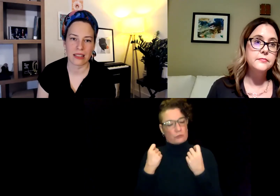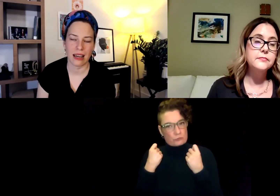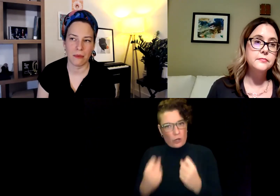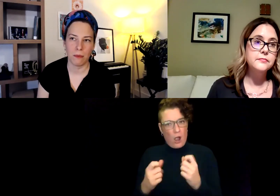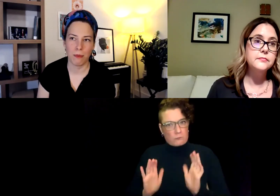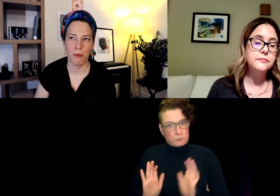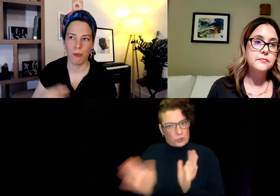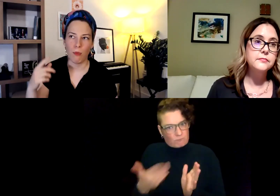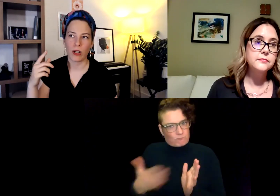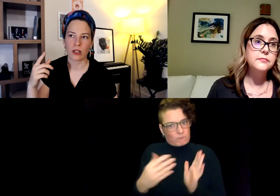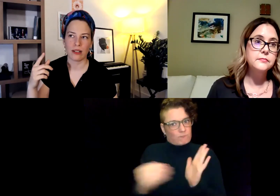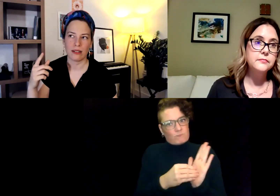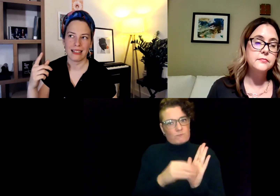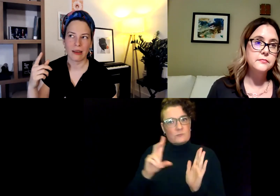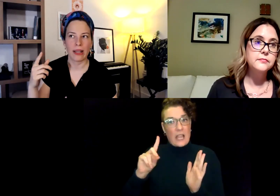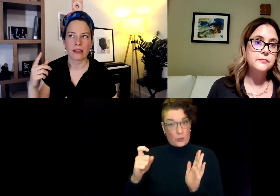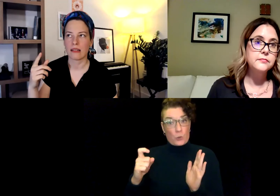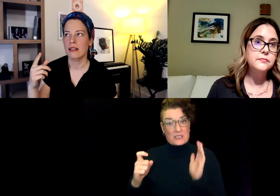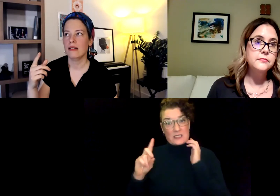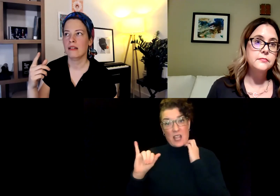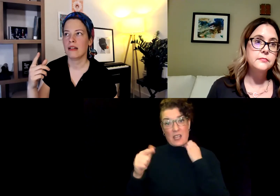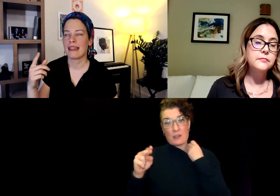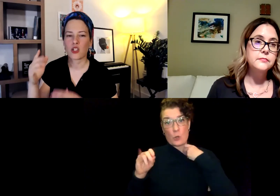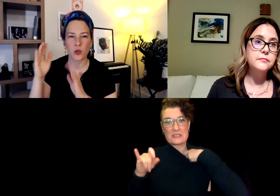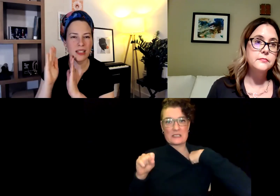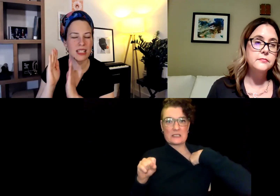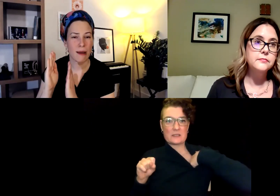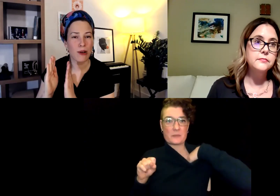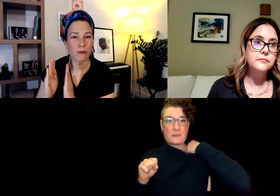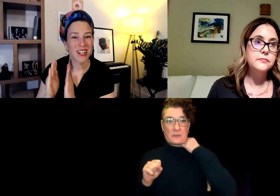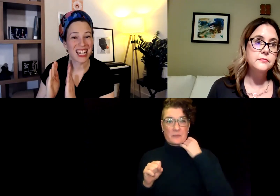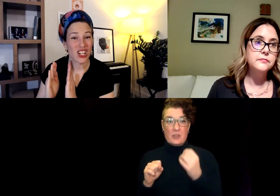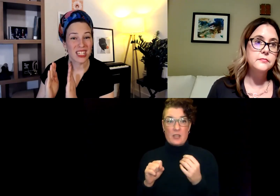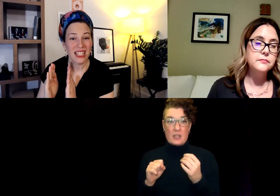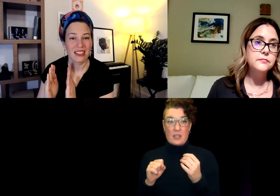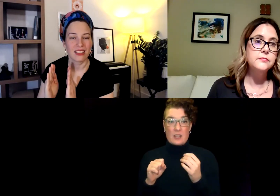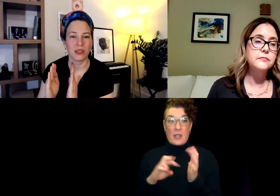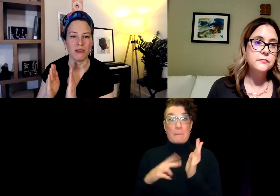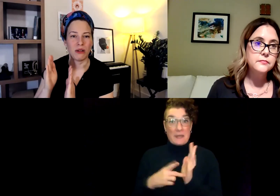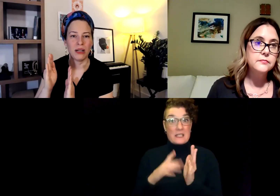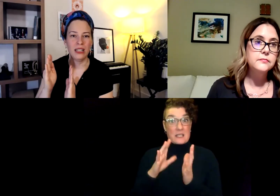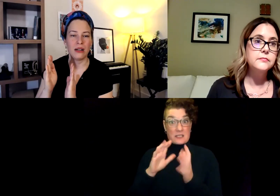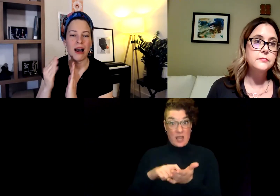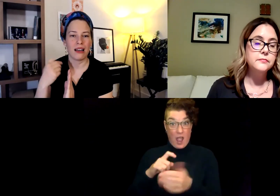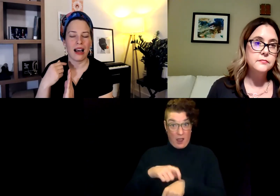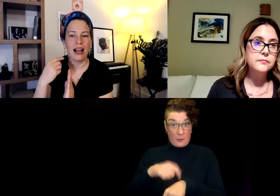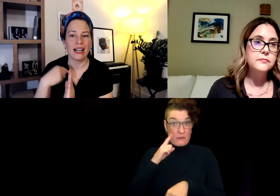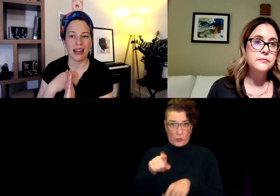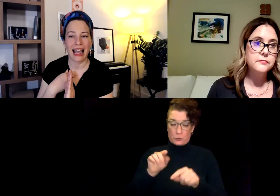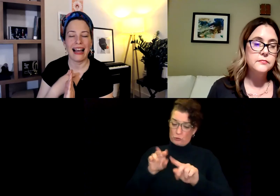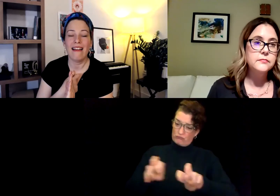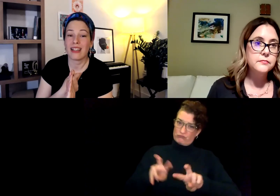diagnosis, which in some ways, I think shortens the time frame for diagnostics. So like you don't,